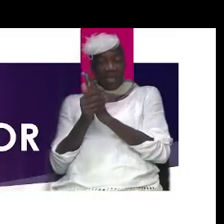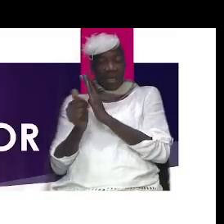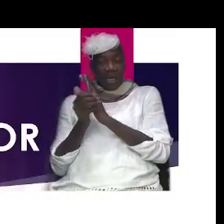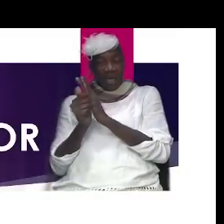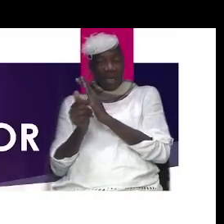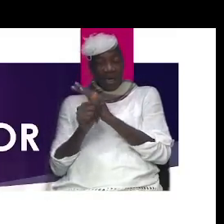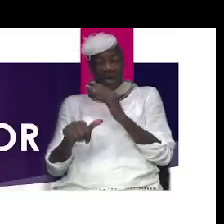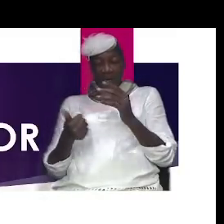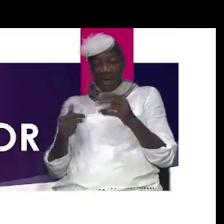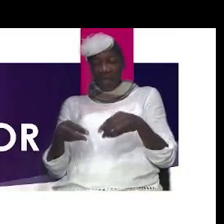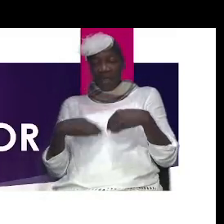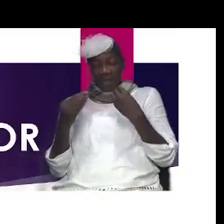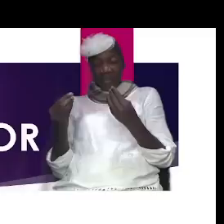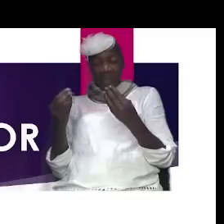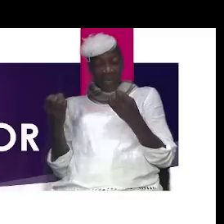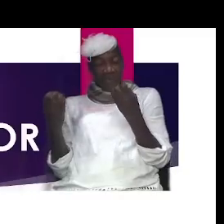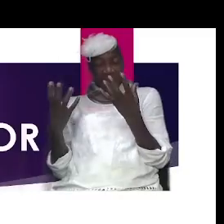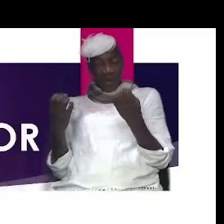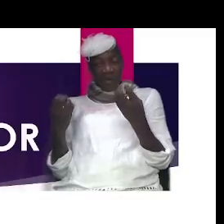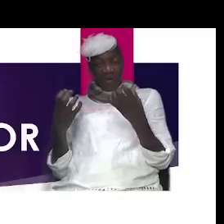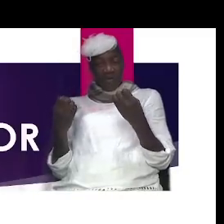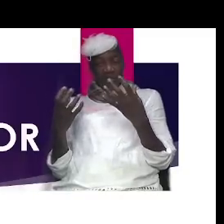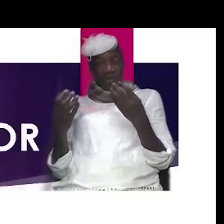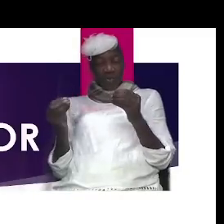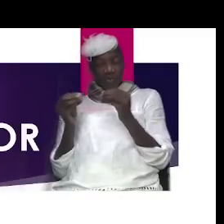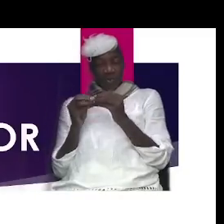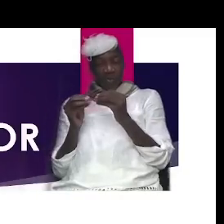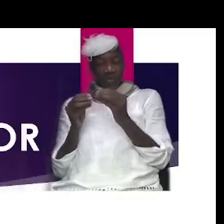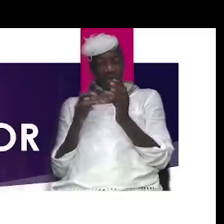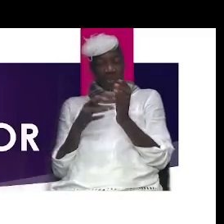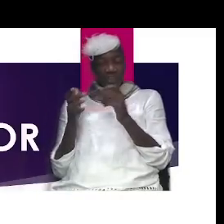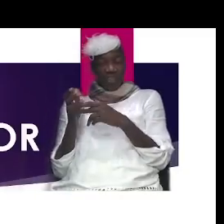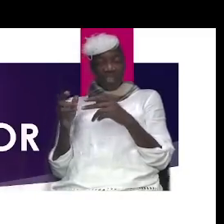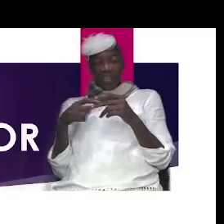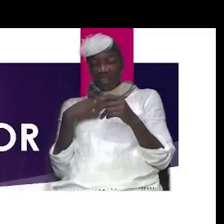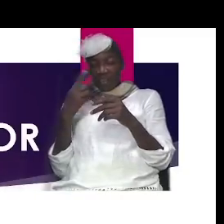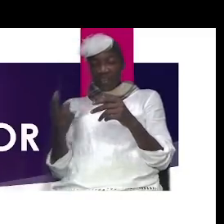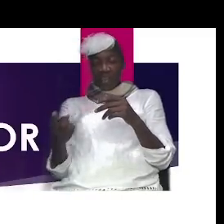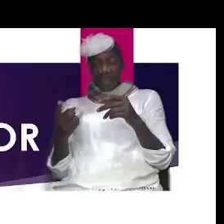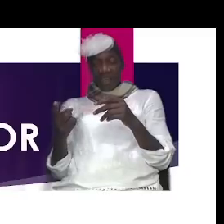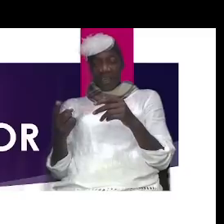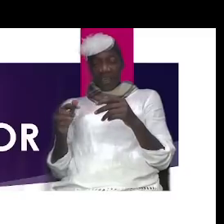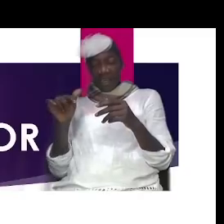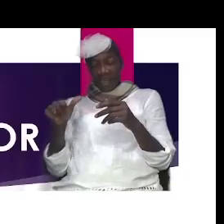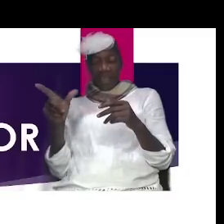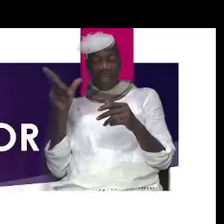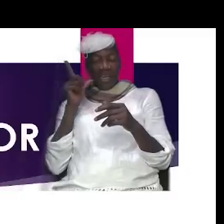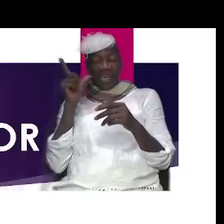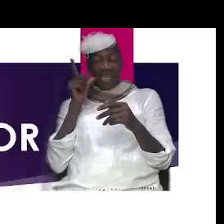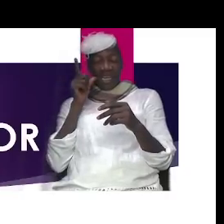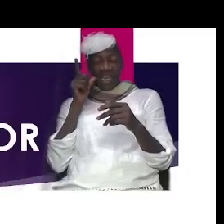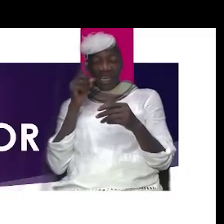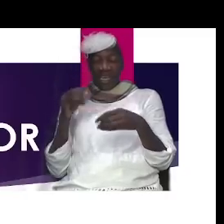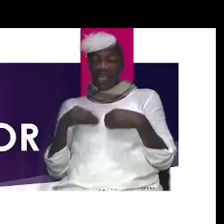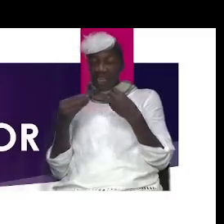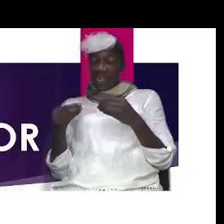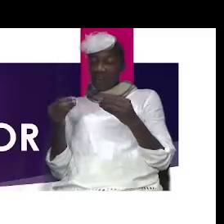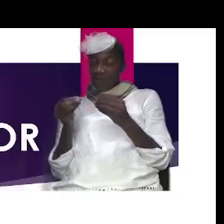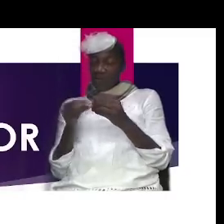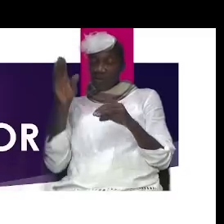give massively more, Jesus himself said that lady gave more than